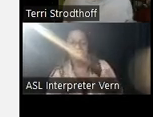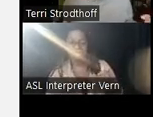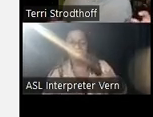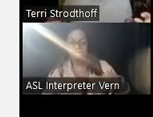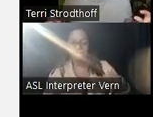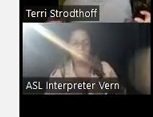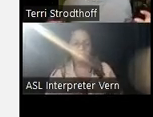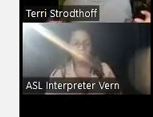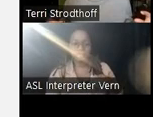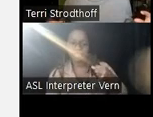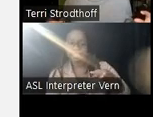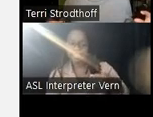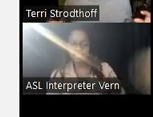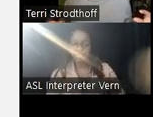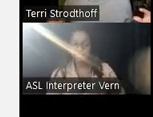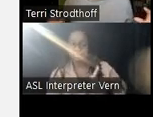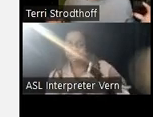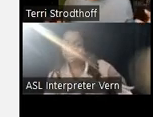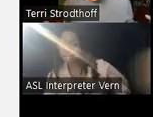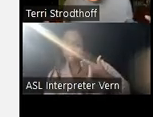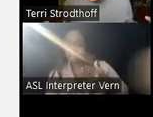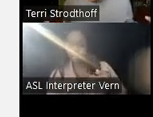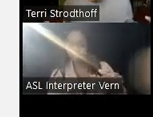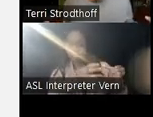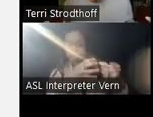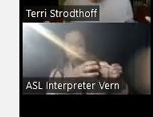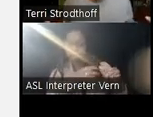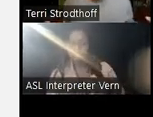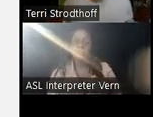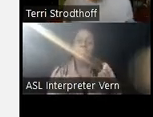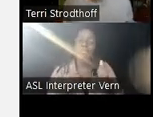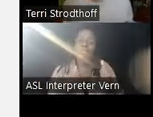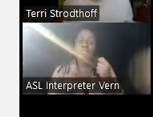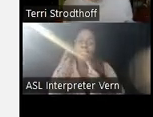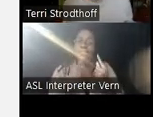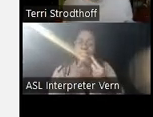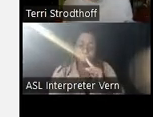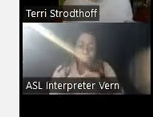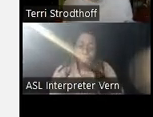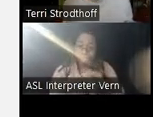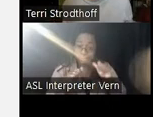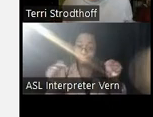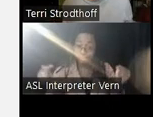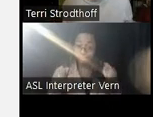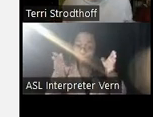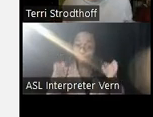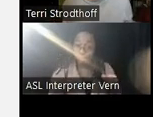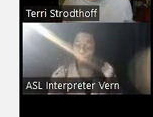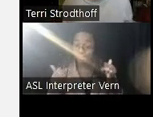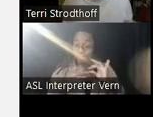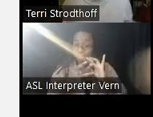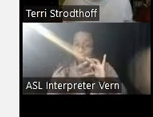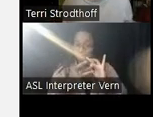think of all these potential real ways that people can cause hurt and harm in relationships. And